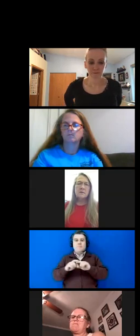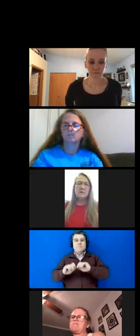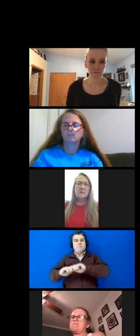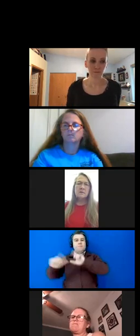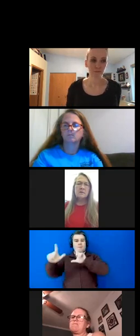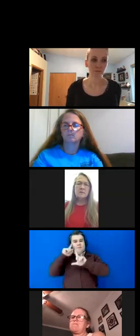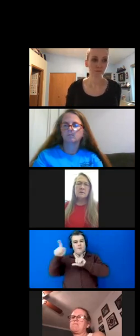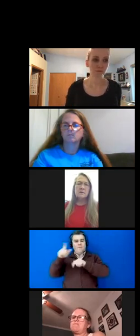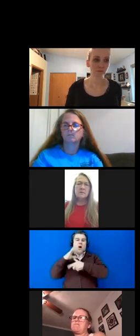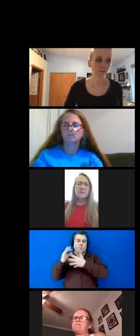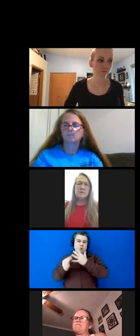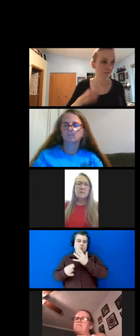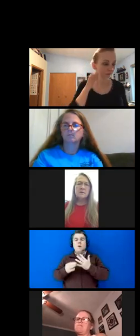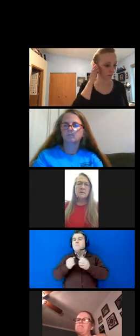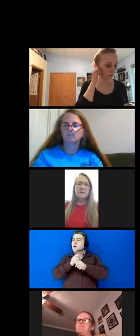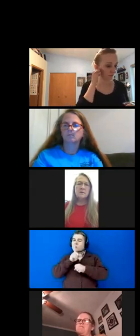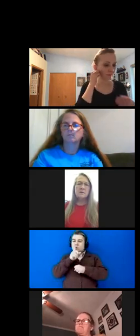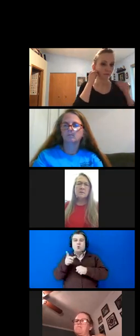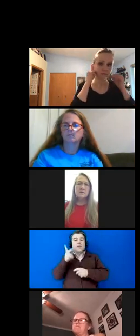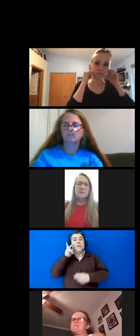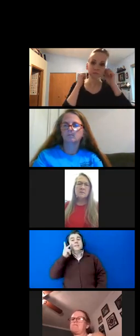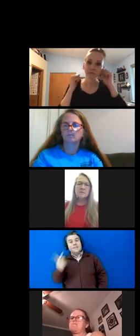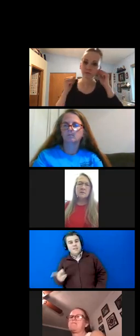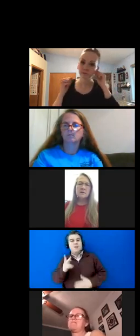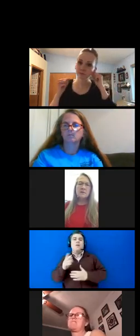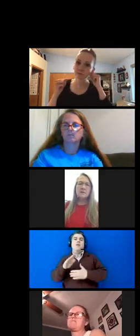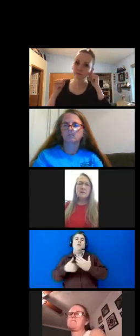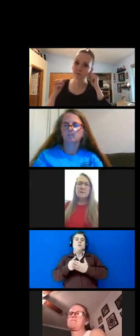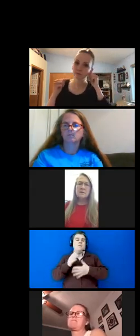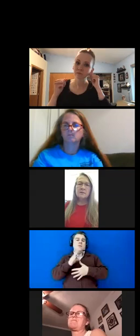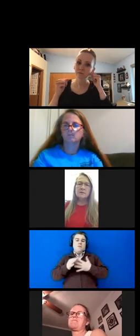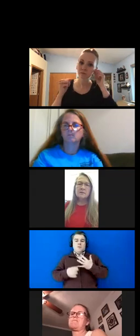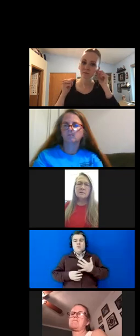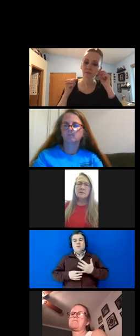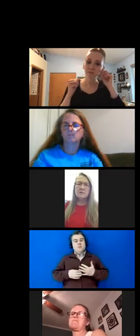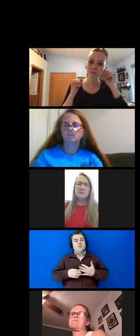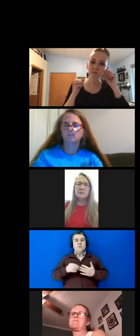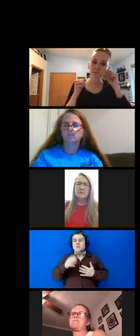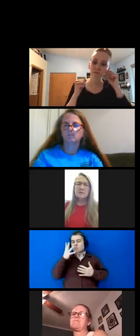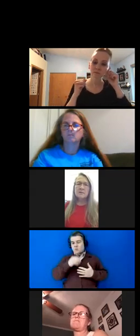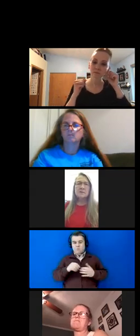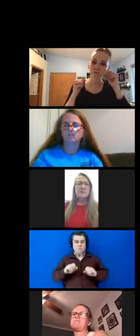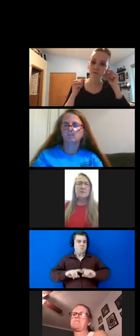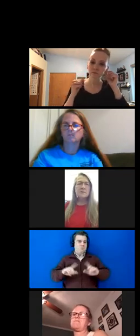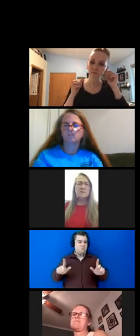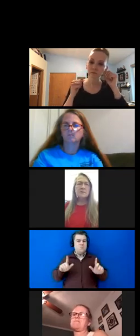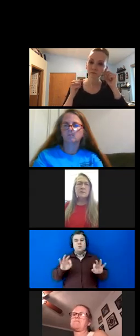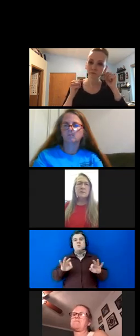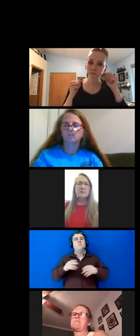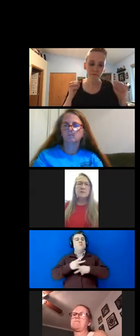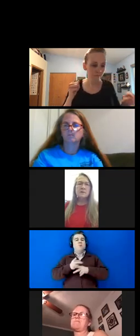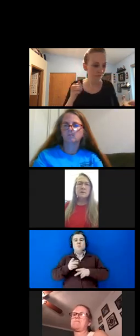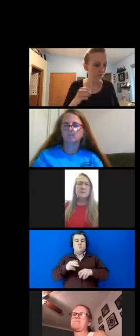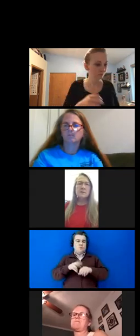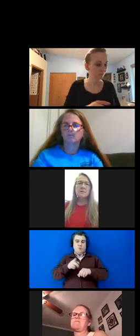the options, just to make sure that they see all the options in a beautiful landing page so they can see the products, of course, that you